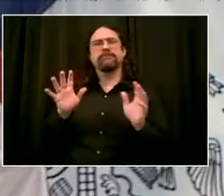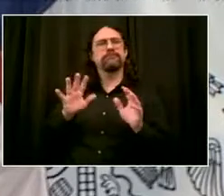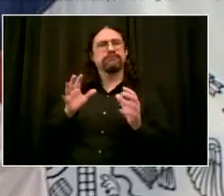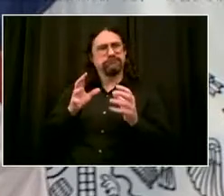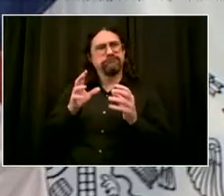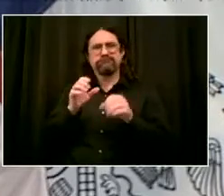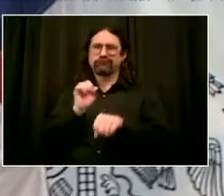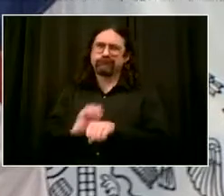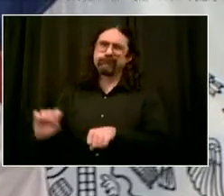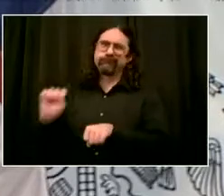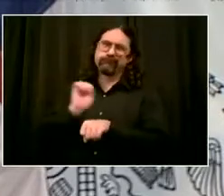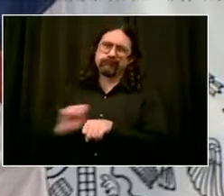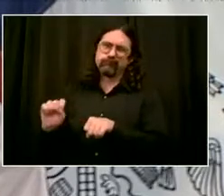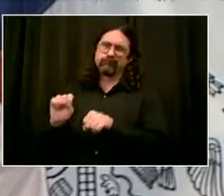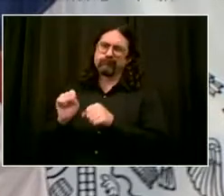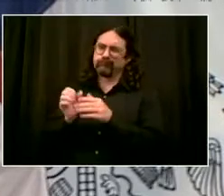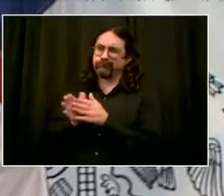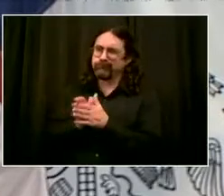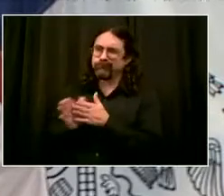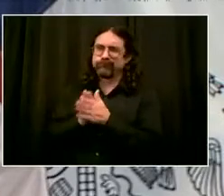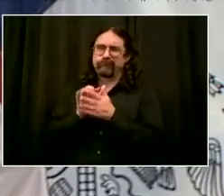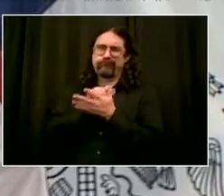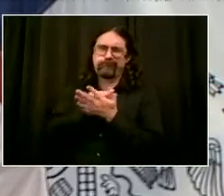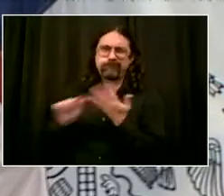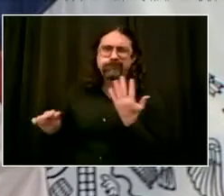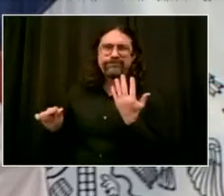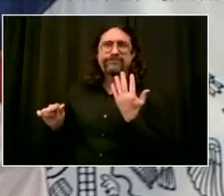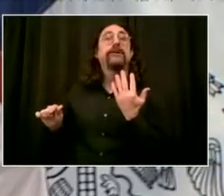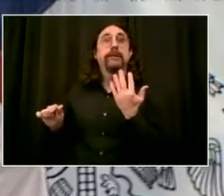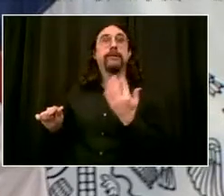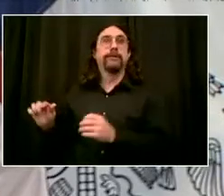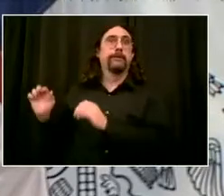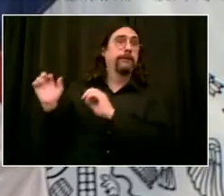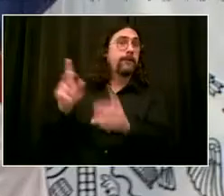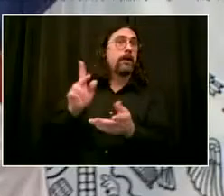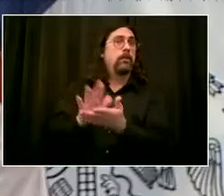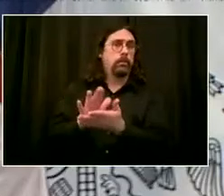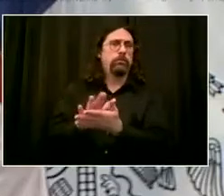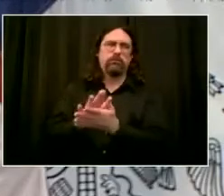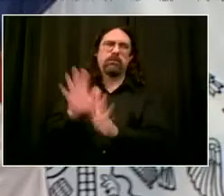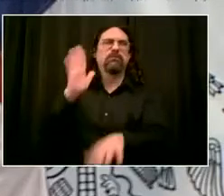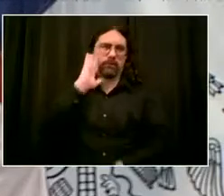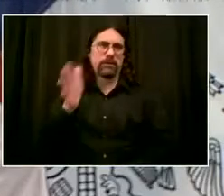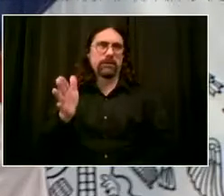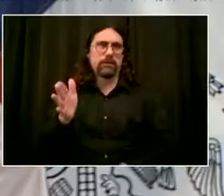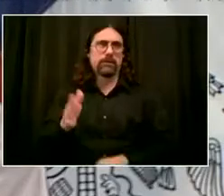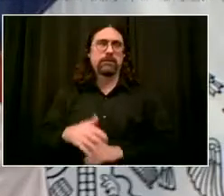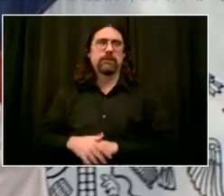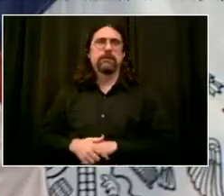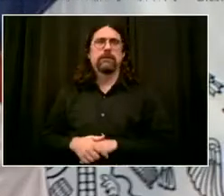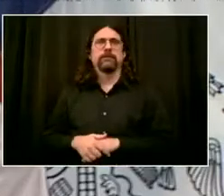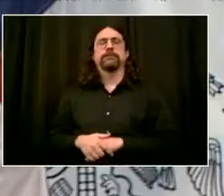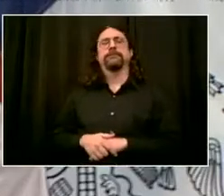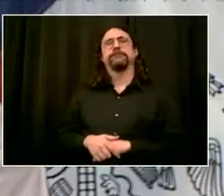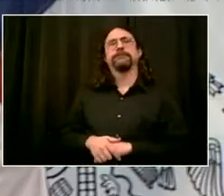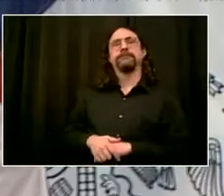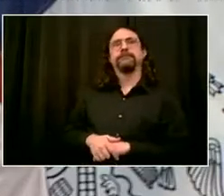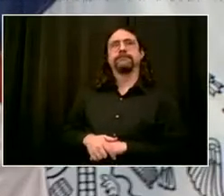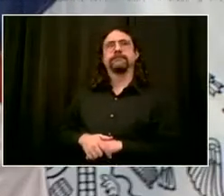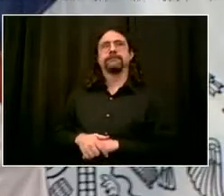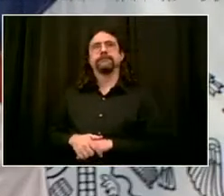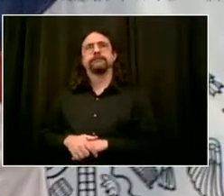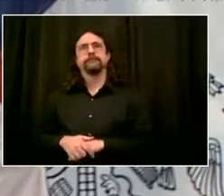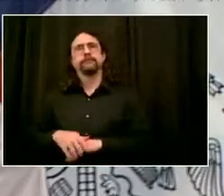vaccine reaching this city and hopefully that starts in the next month or two but in the meantime to bring